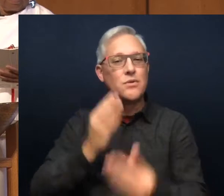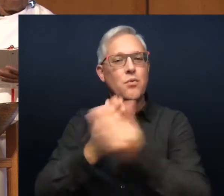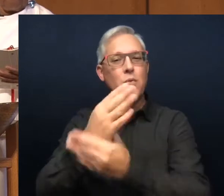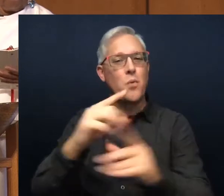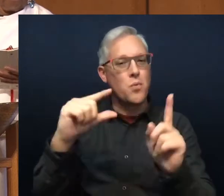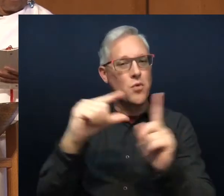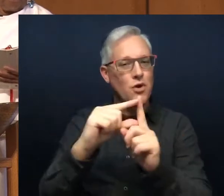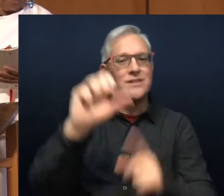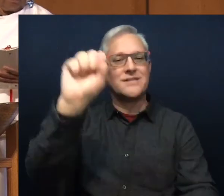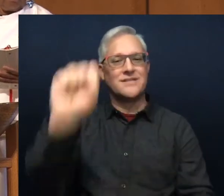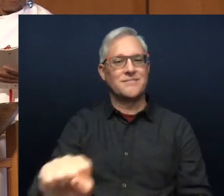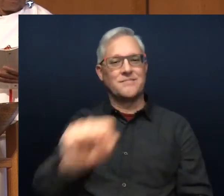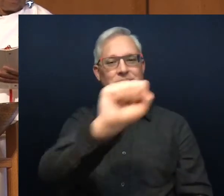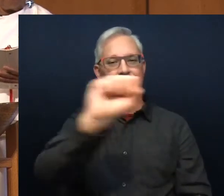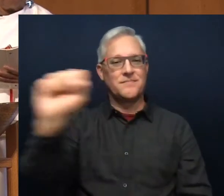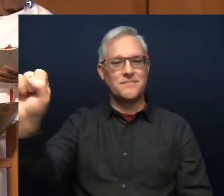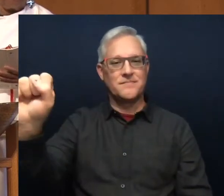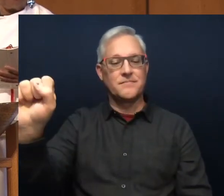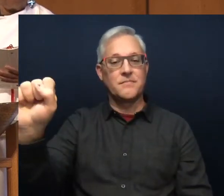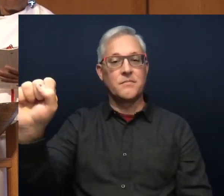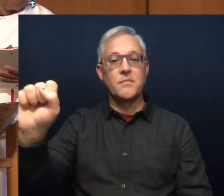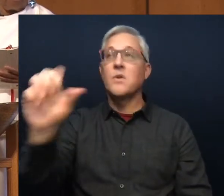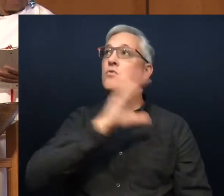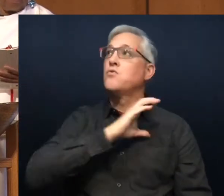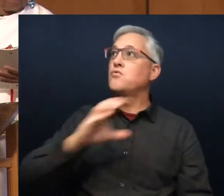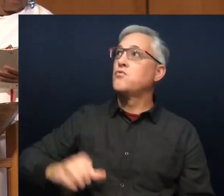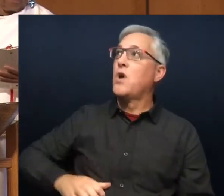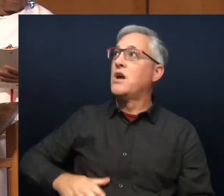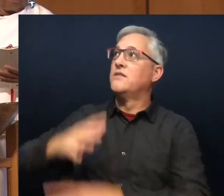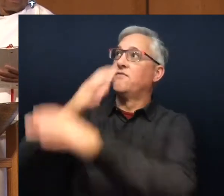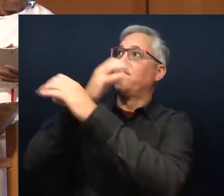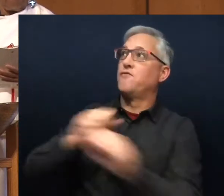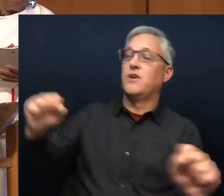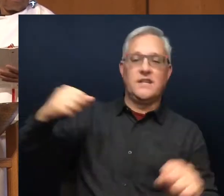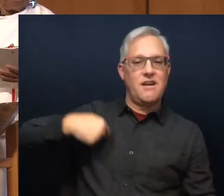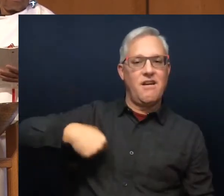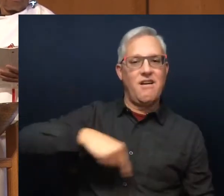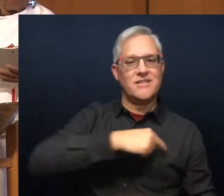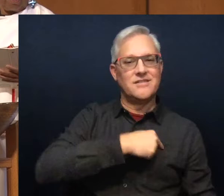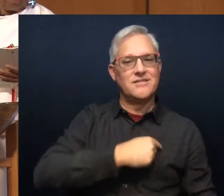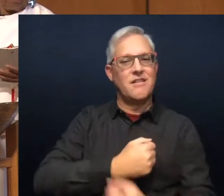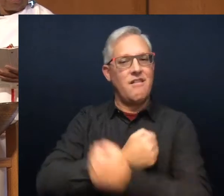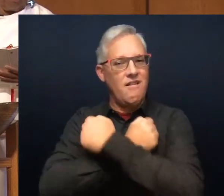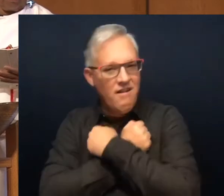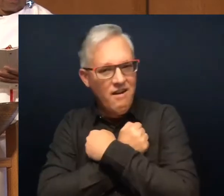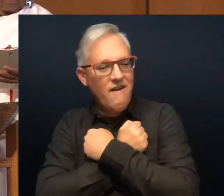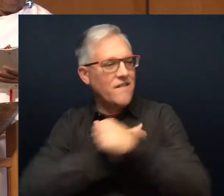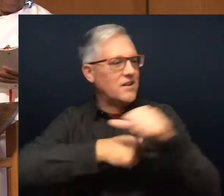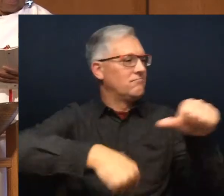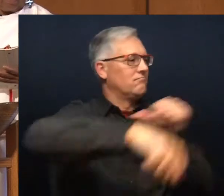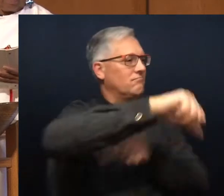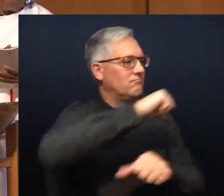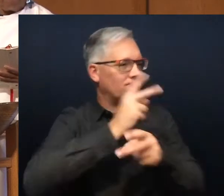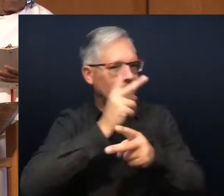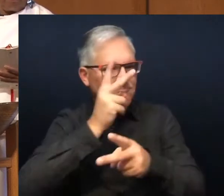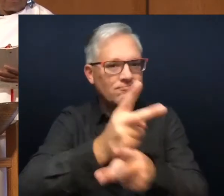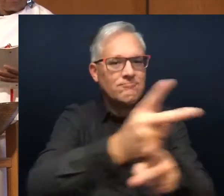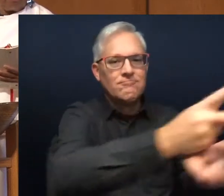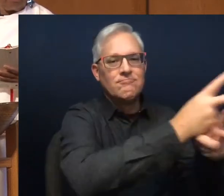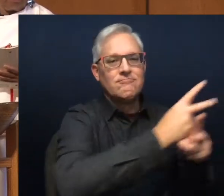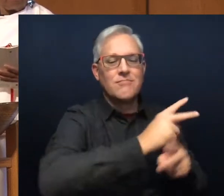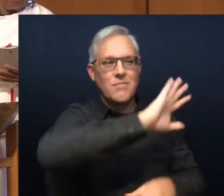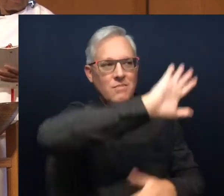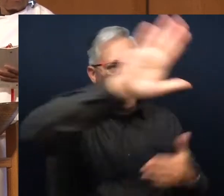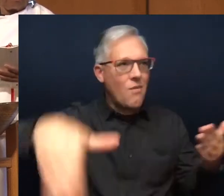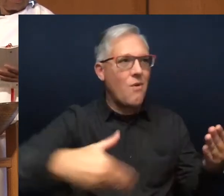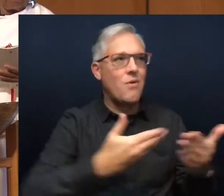and sacrament. We are freed by Christ to love and serve our neighbor and care for the